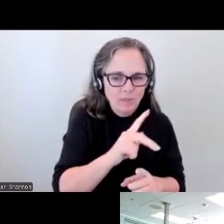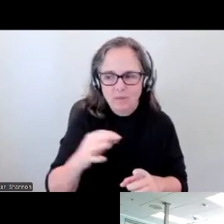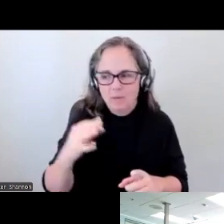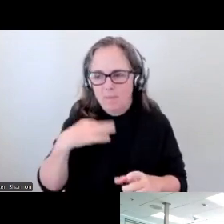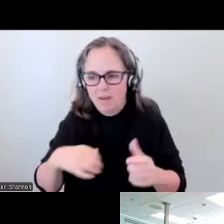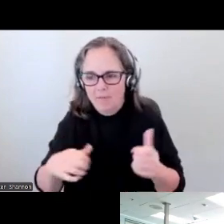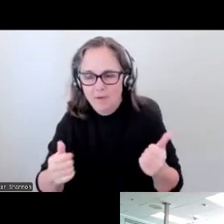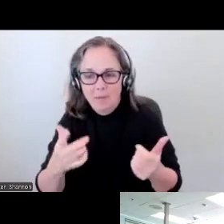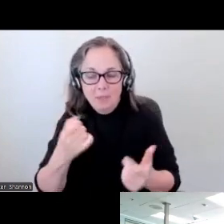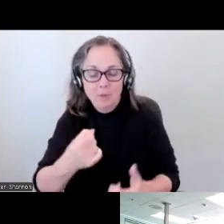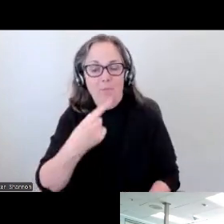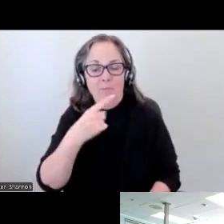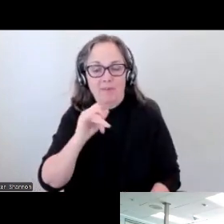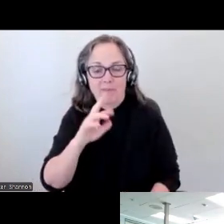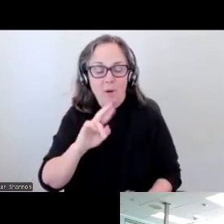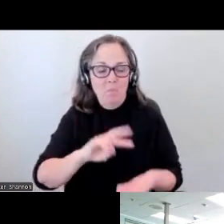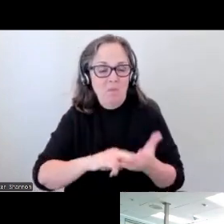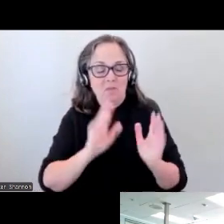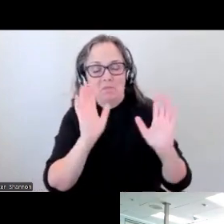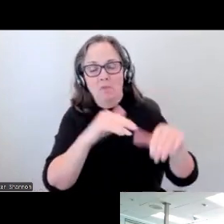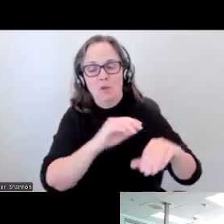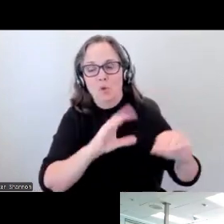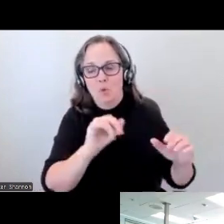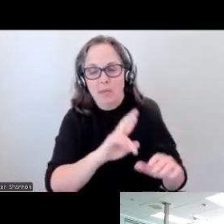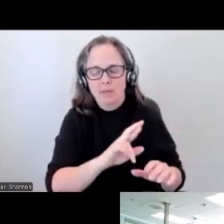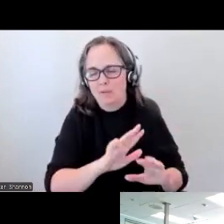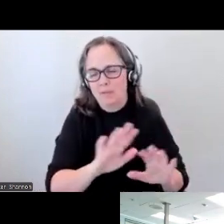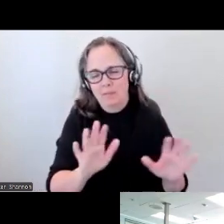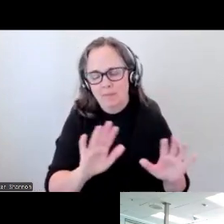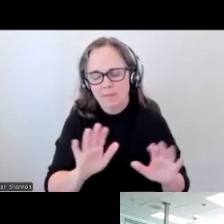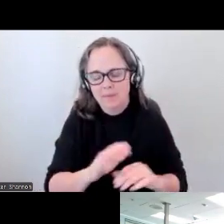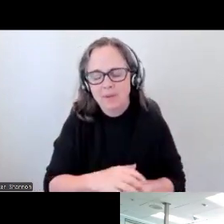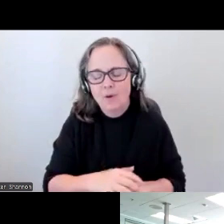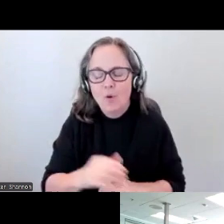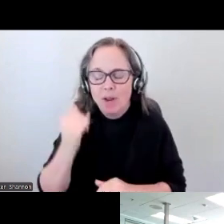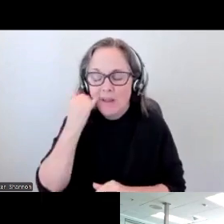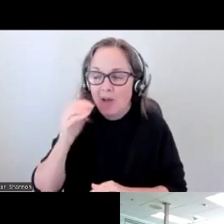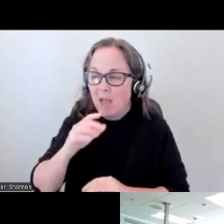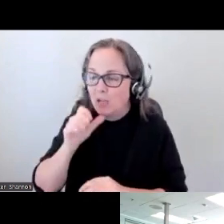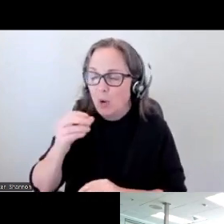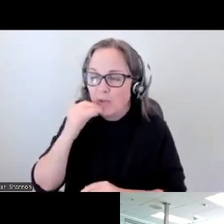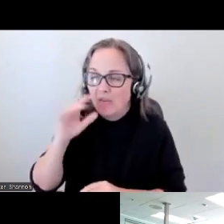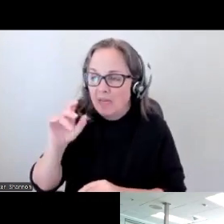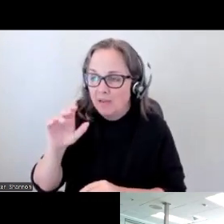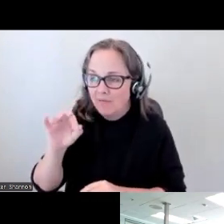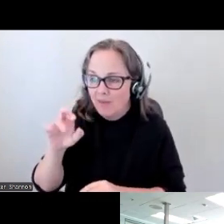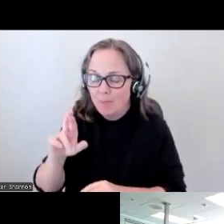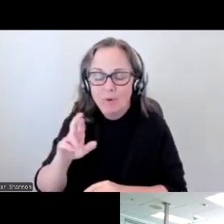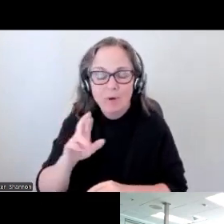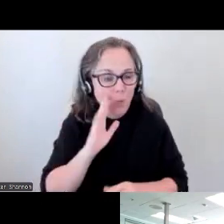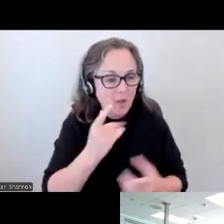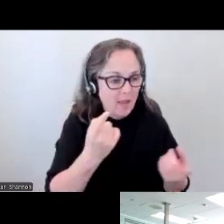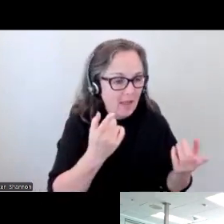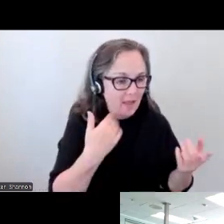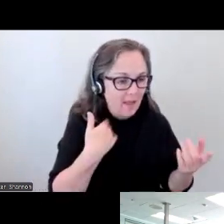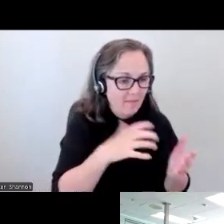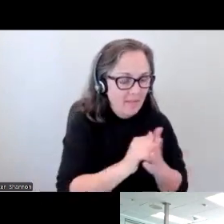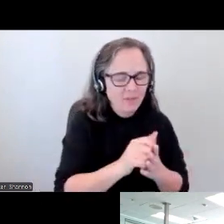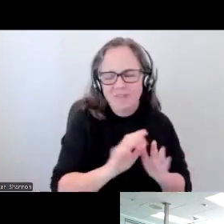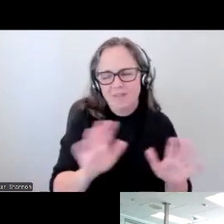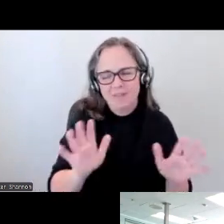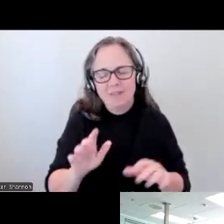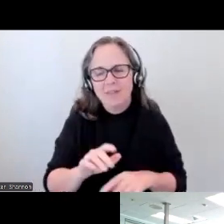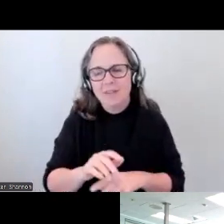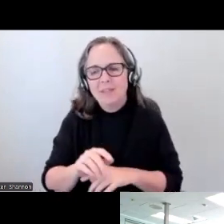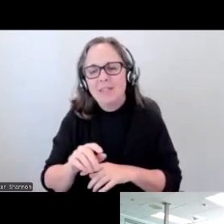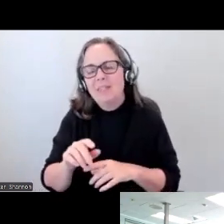you take fiber doesn't mean you can't get colorectal cancer. If you don't take fiber, you get colorectal cancer. Same thing with smoking or drinking, right? Just because you drink doesn't mean you'll get colorectal